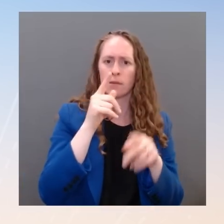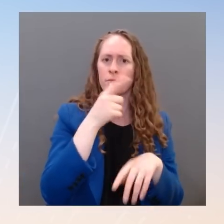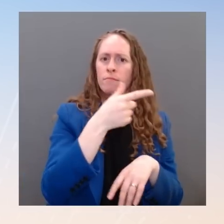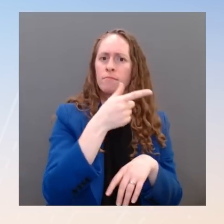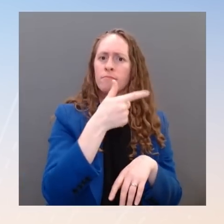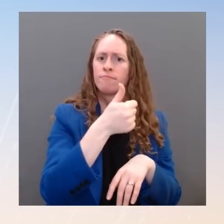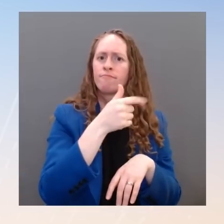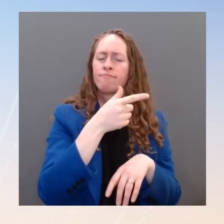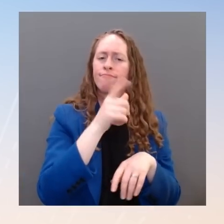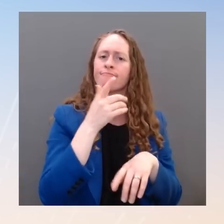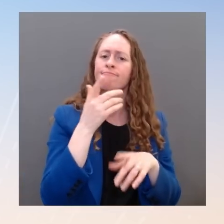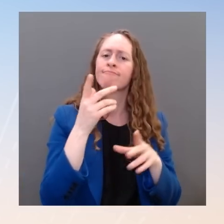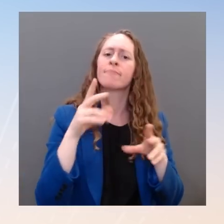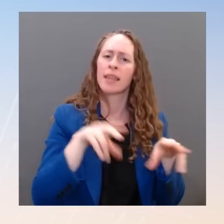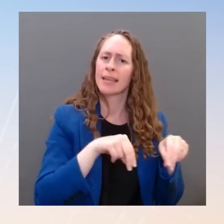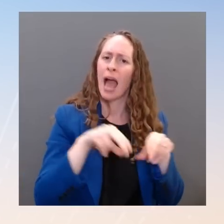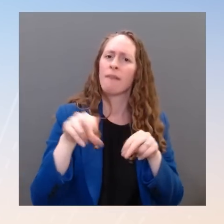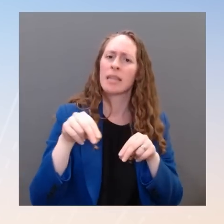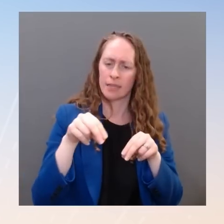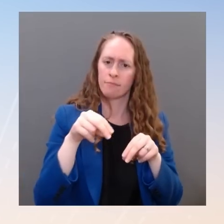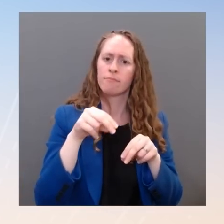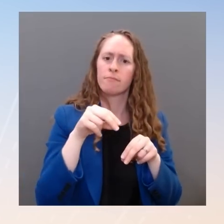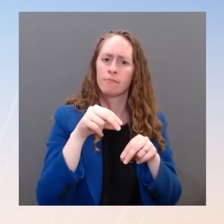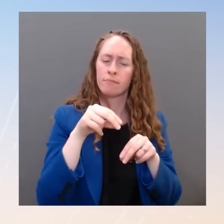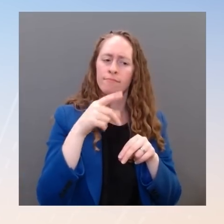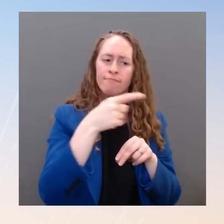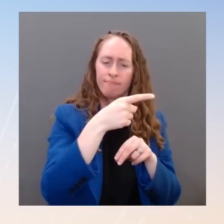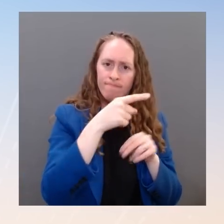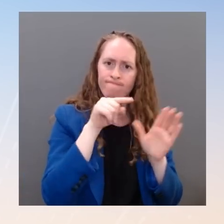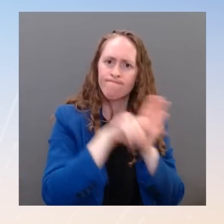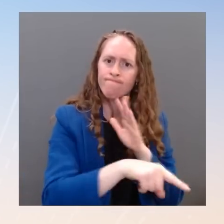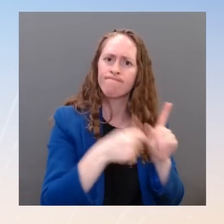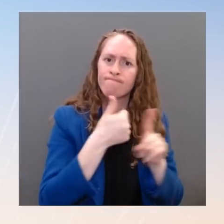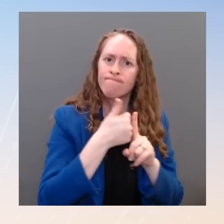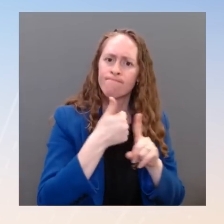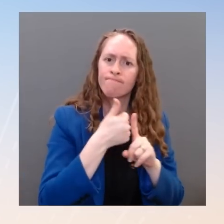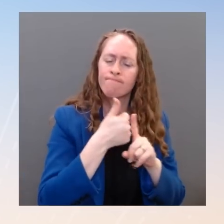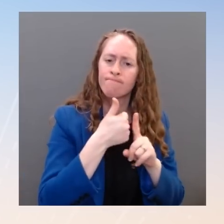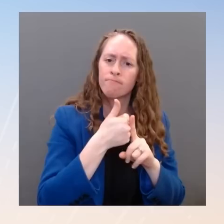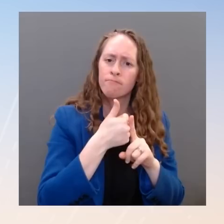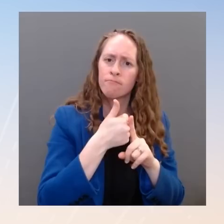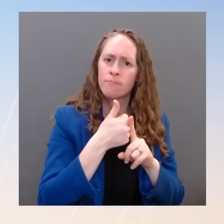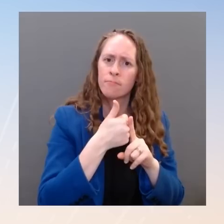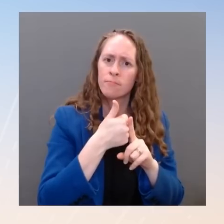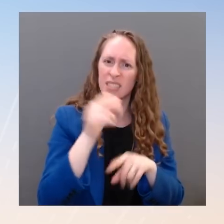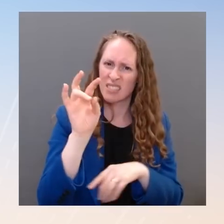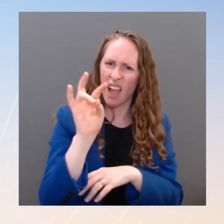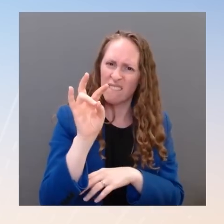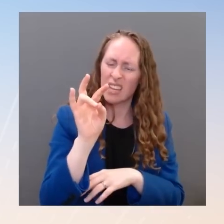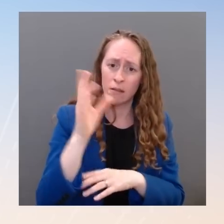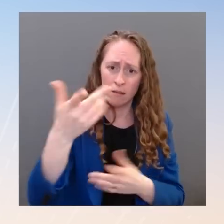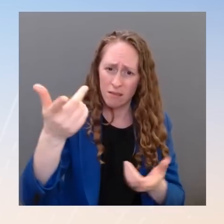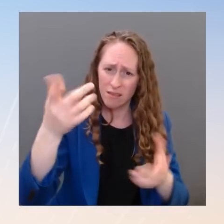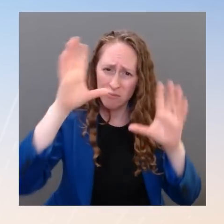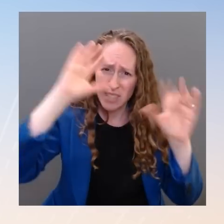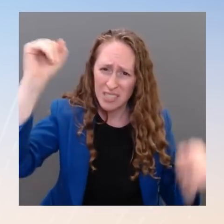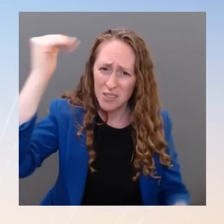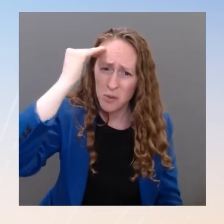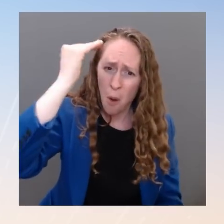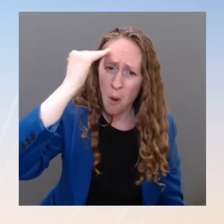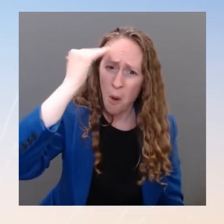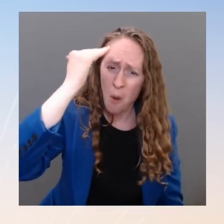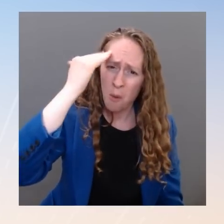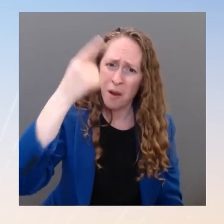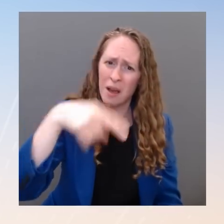from prior years. Is the president aware of these suicides? Does he have any response to them? And is the military doing